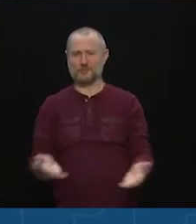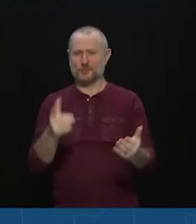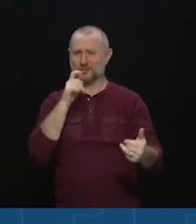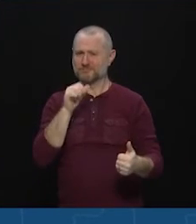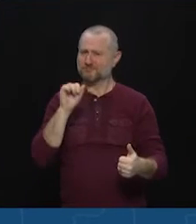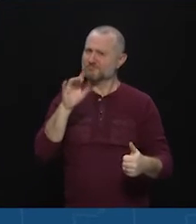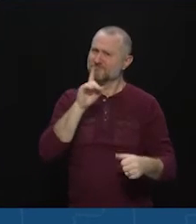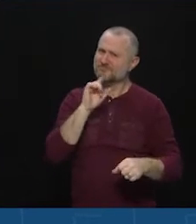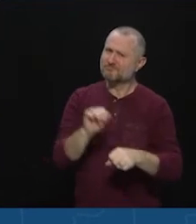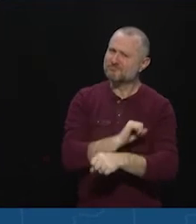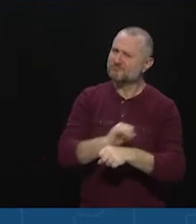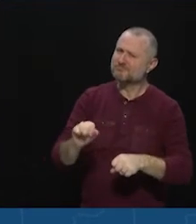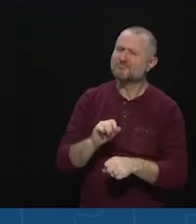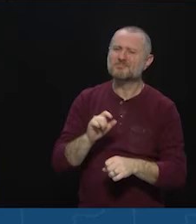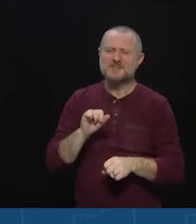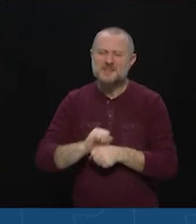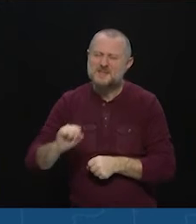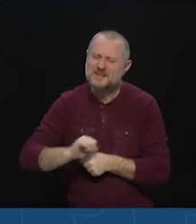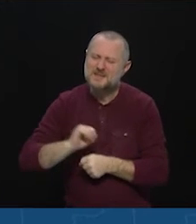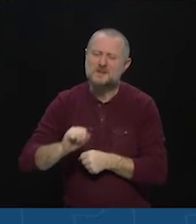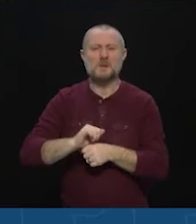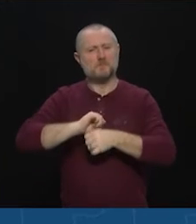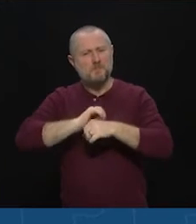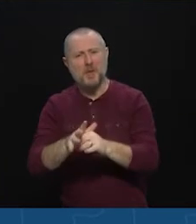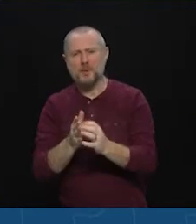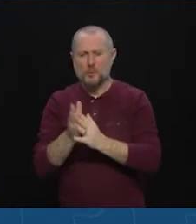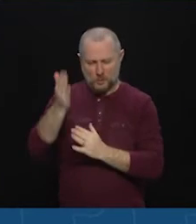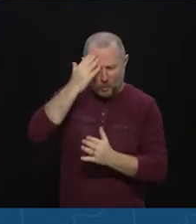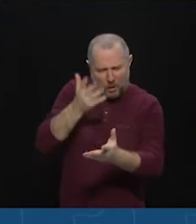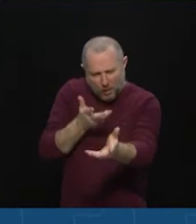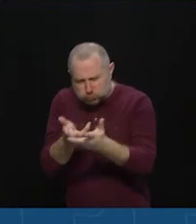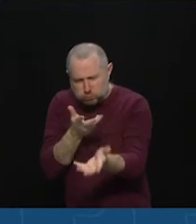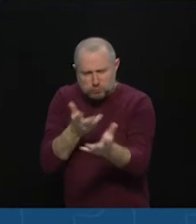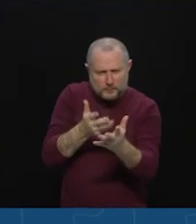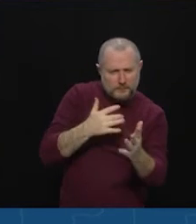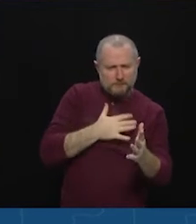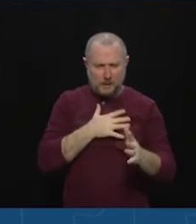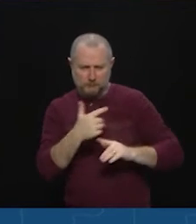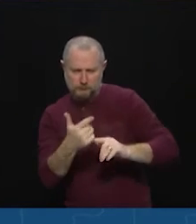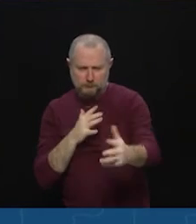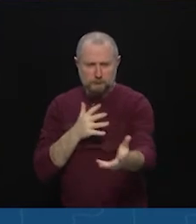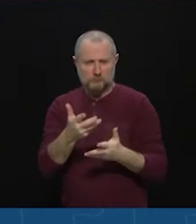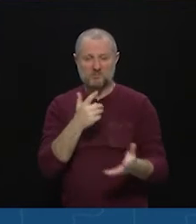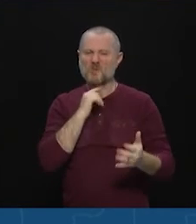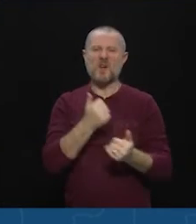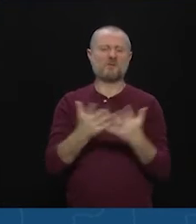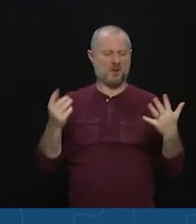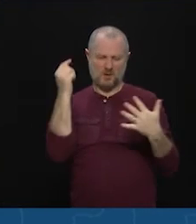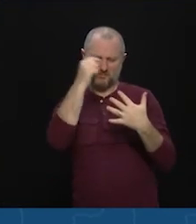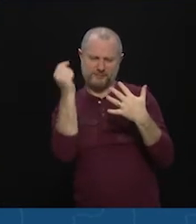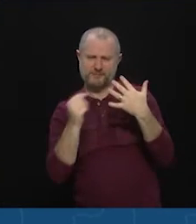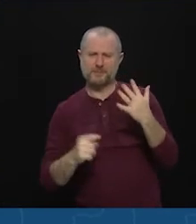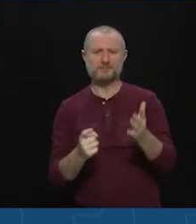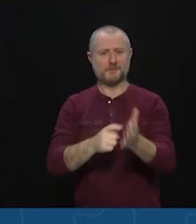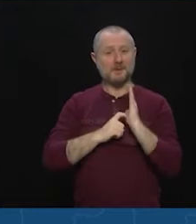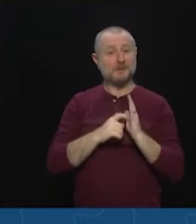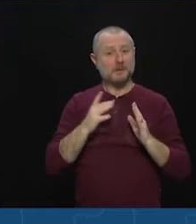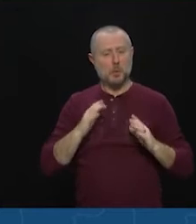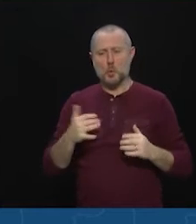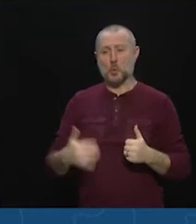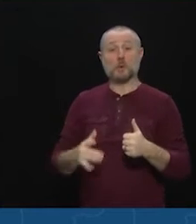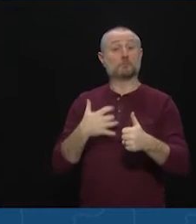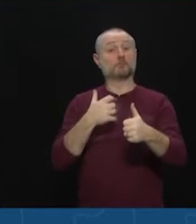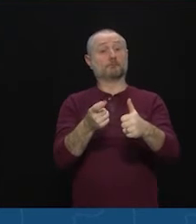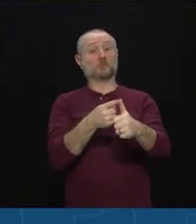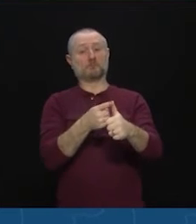get to know the character of people and their willingness to just do whatever it takes to protect citizens. And I want to start with someone I worked with a long